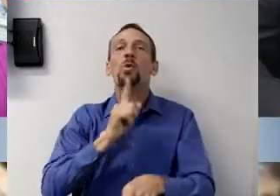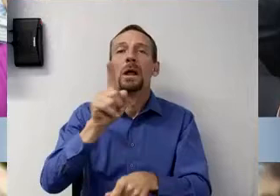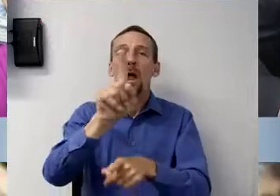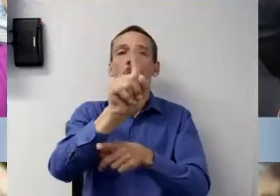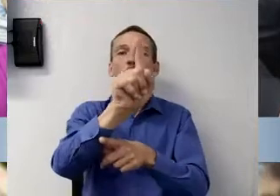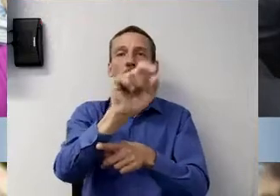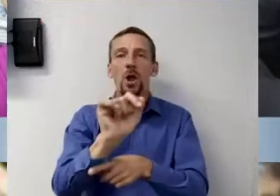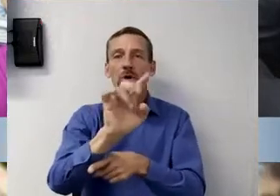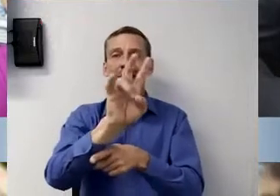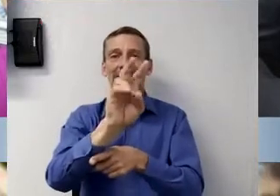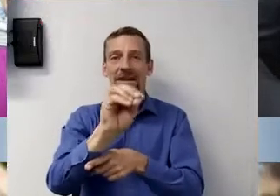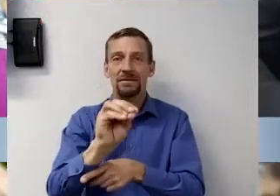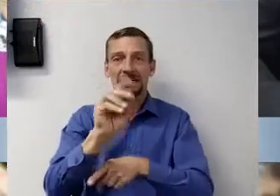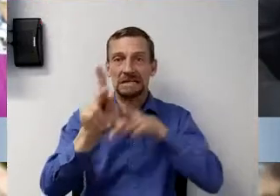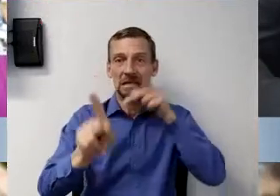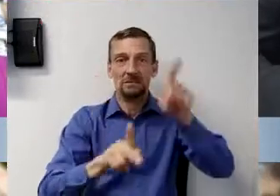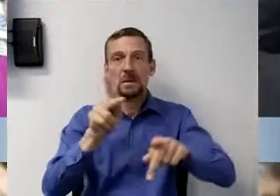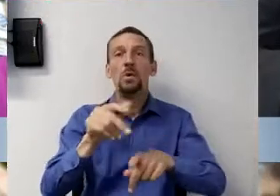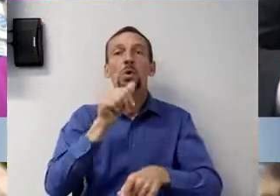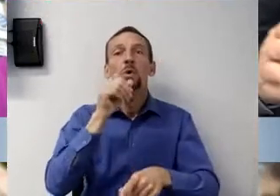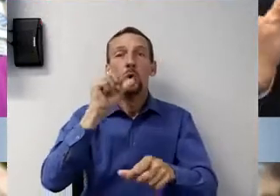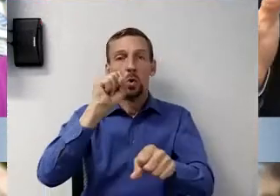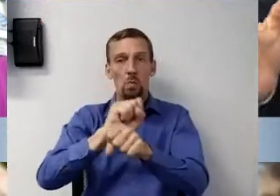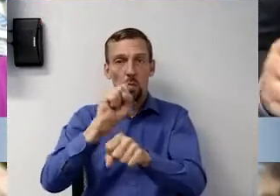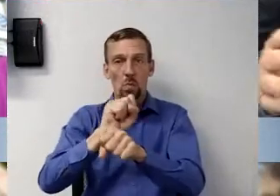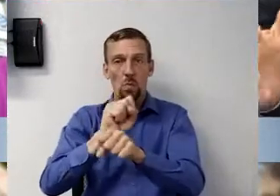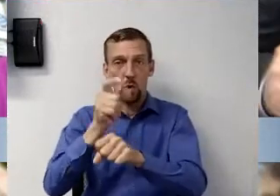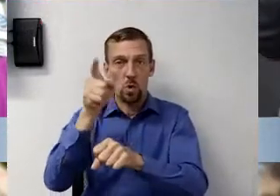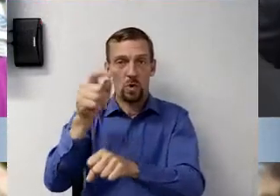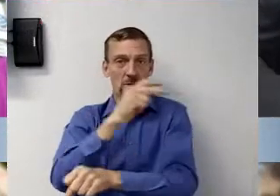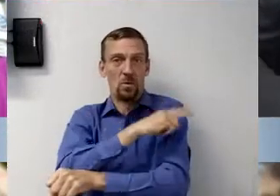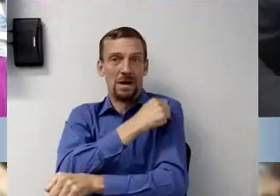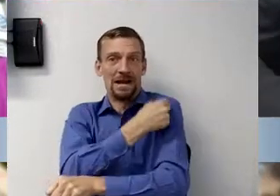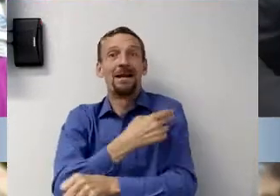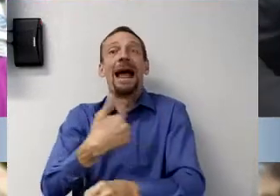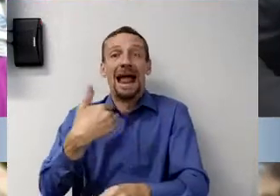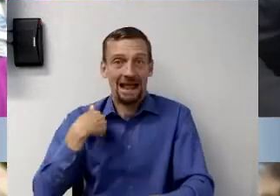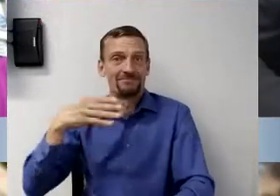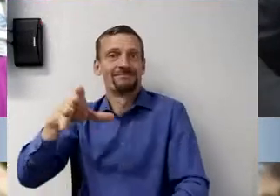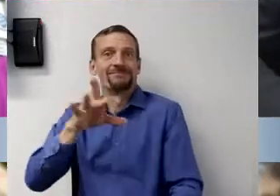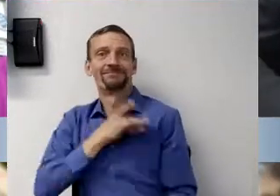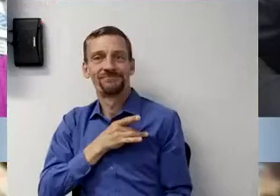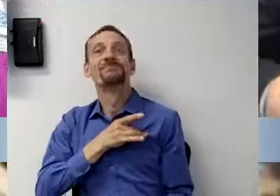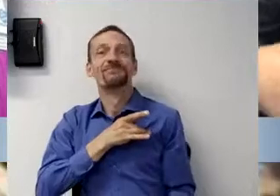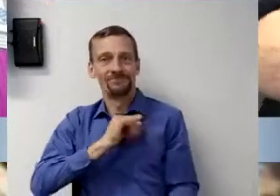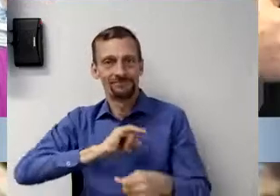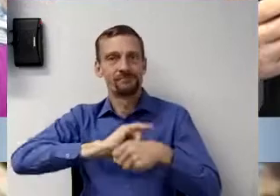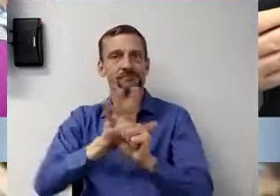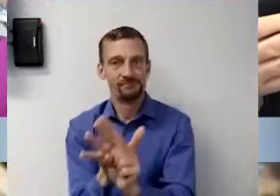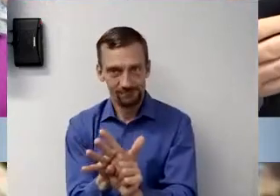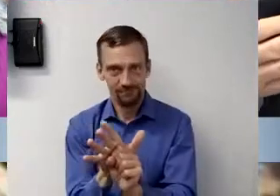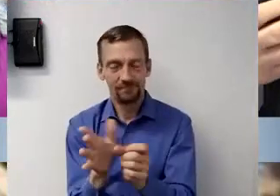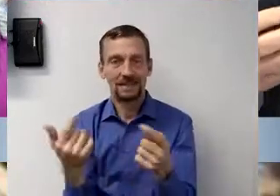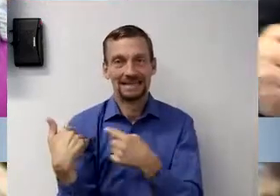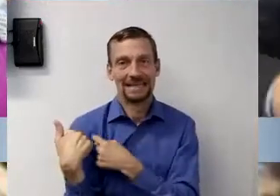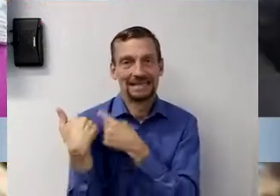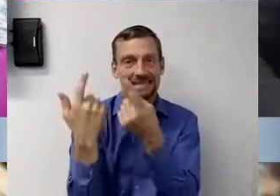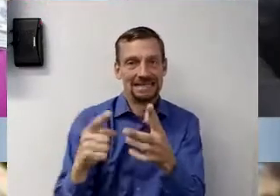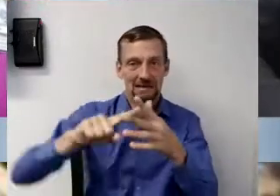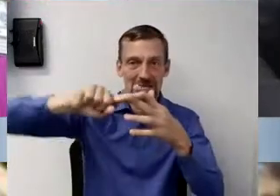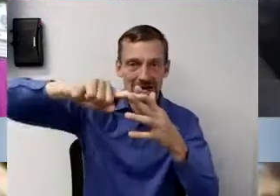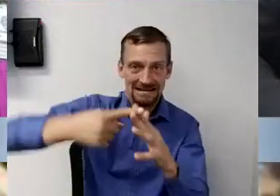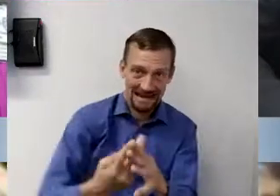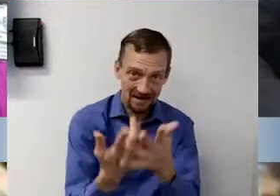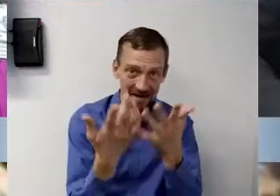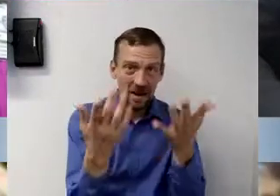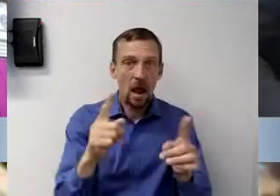of our healthcare workers that have contracted the virus since its inception. Again, fortunately, like many